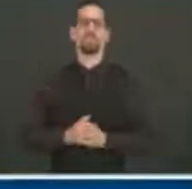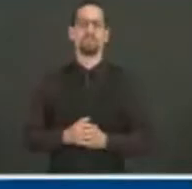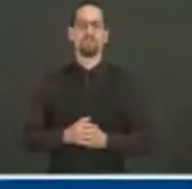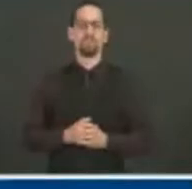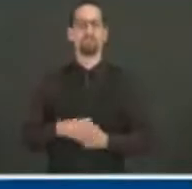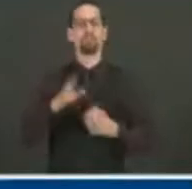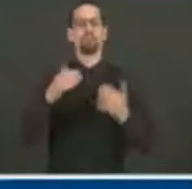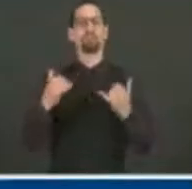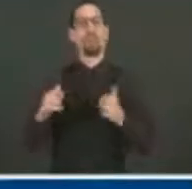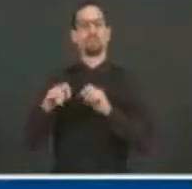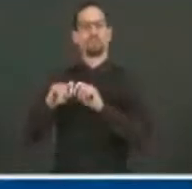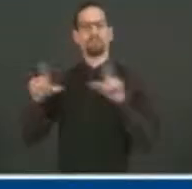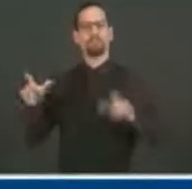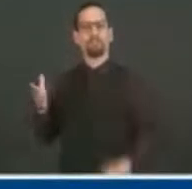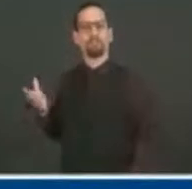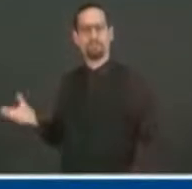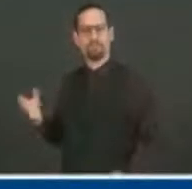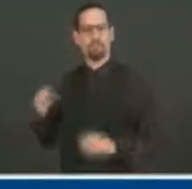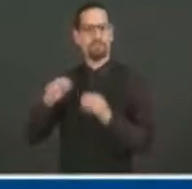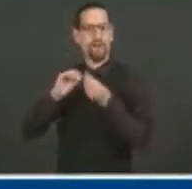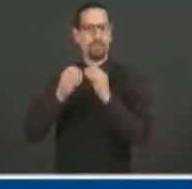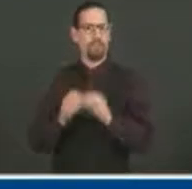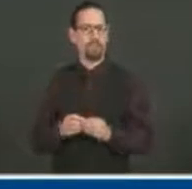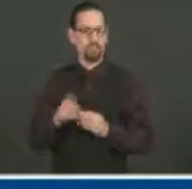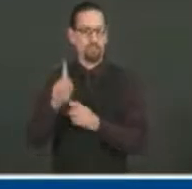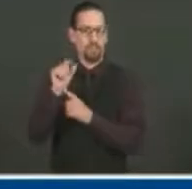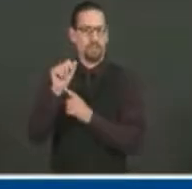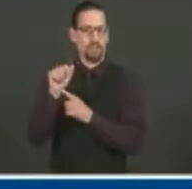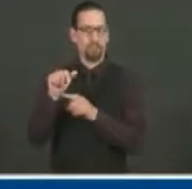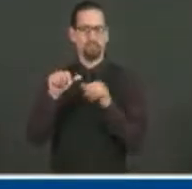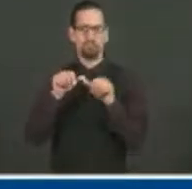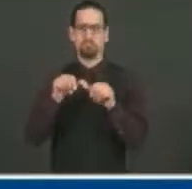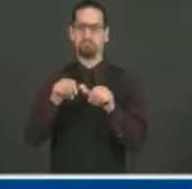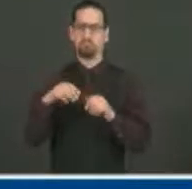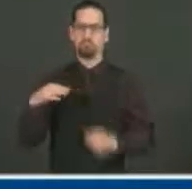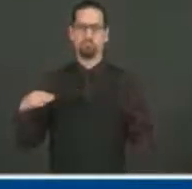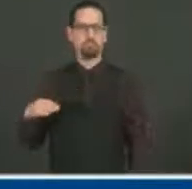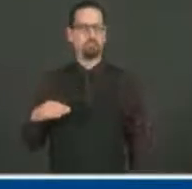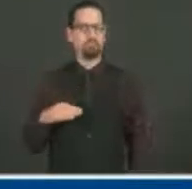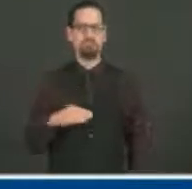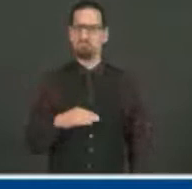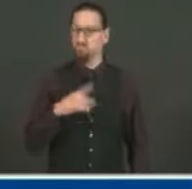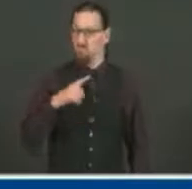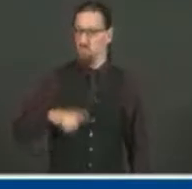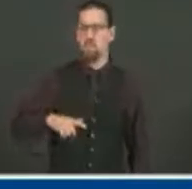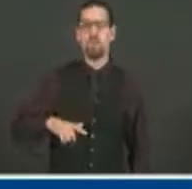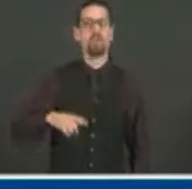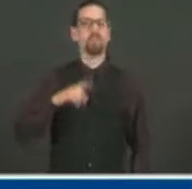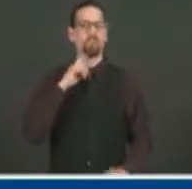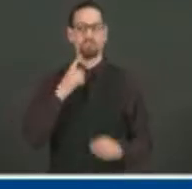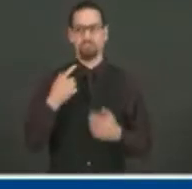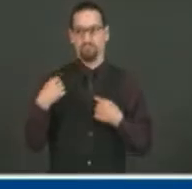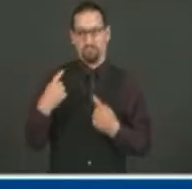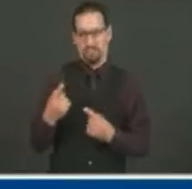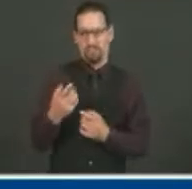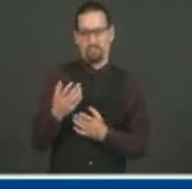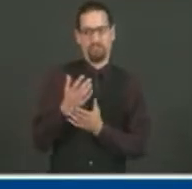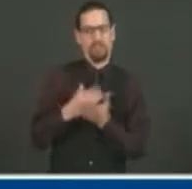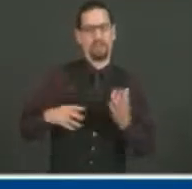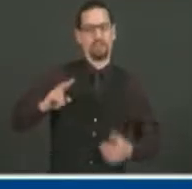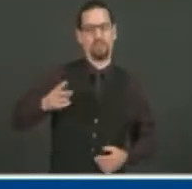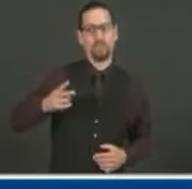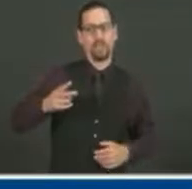remain steady and relatively low. We're just passing the window now. That's 2 weeks after we started with phase